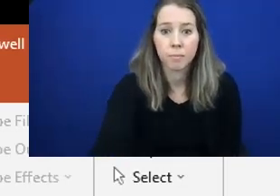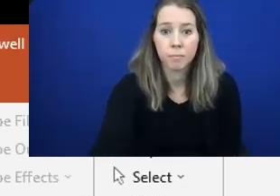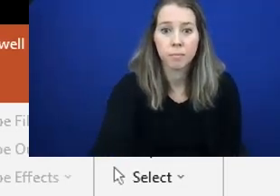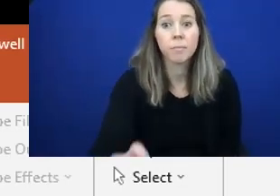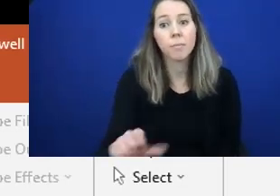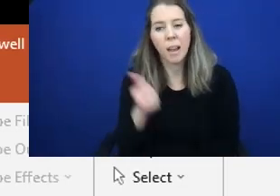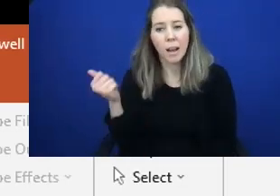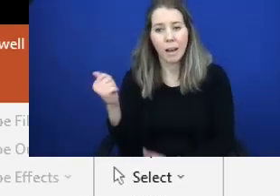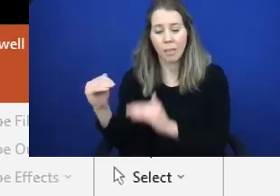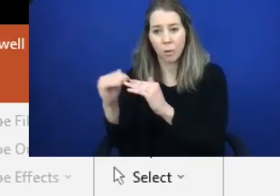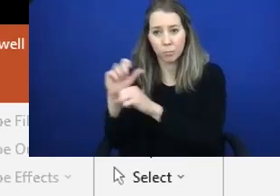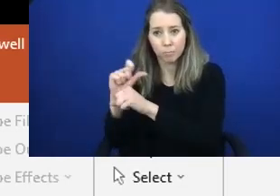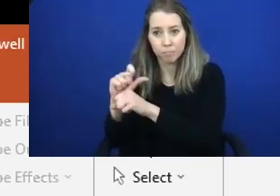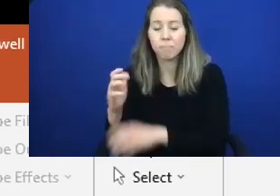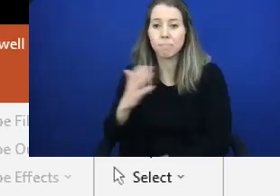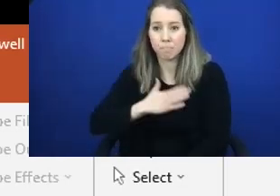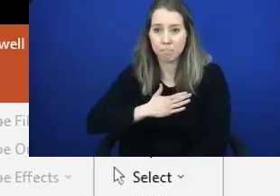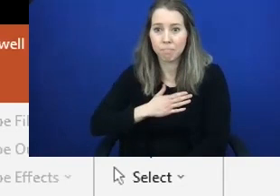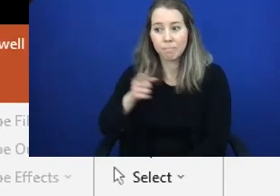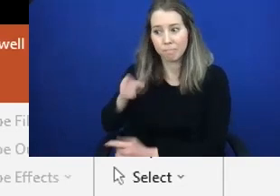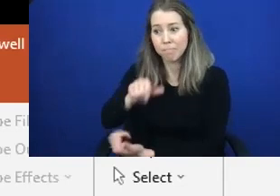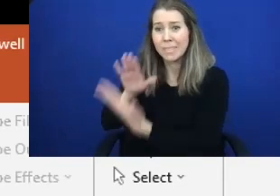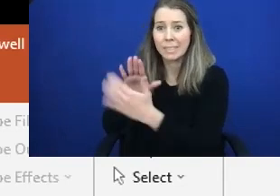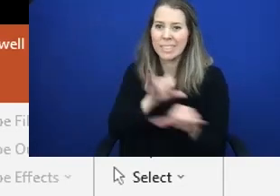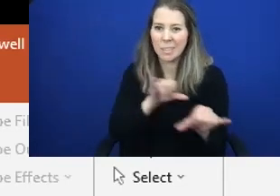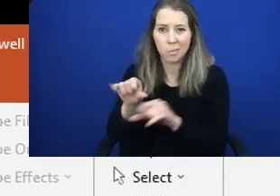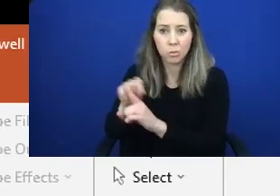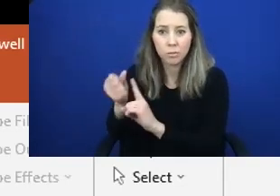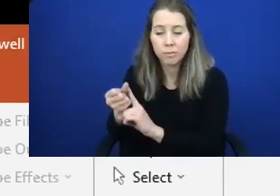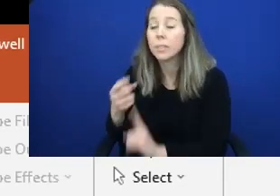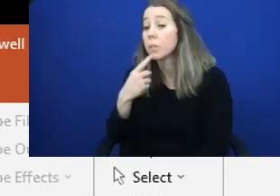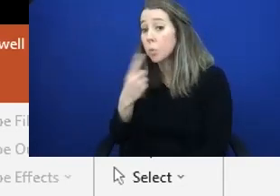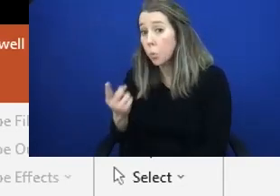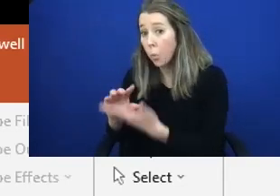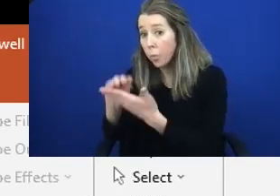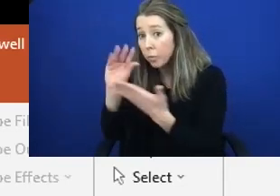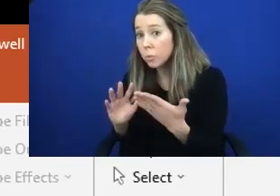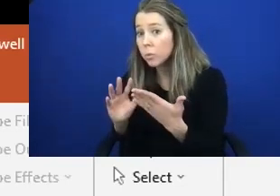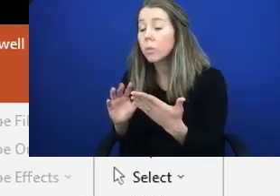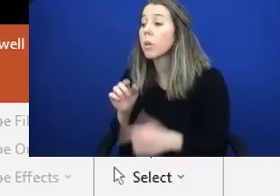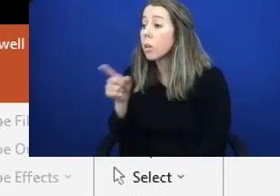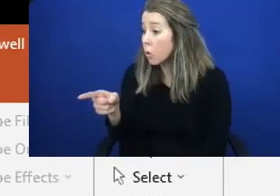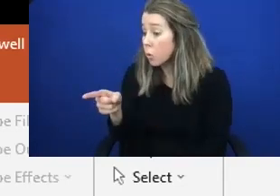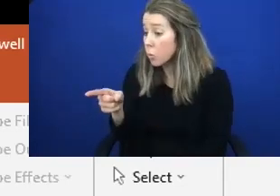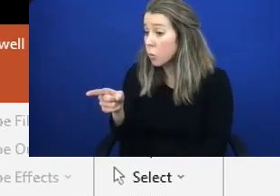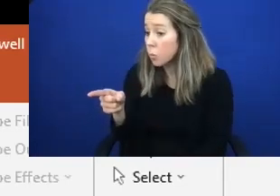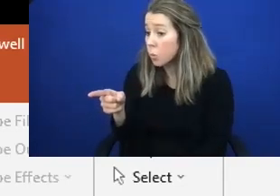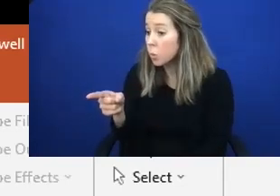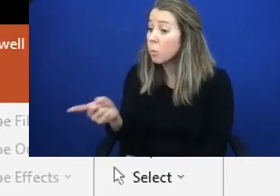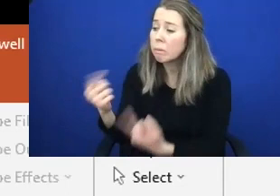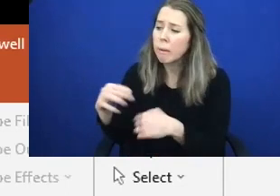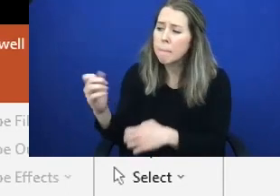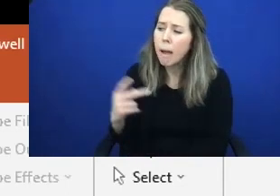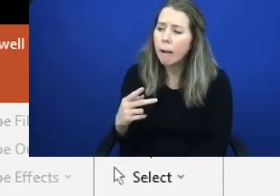a similar situation, he said to the student, why don't you come back and